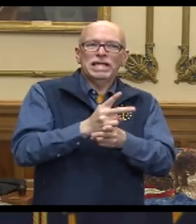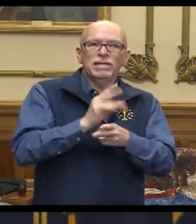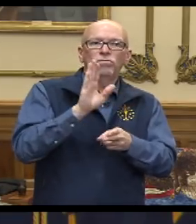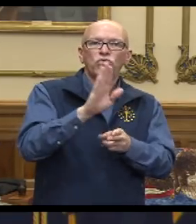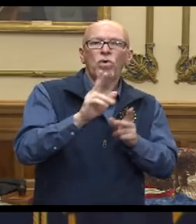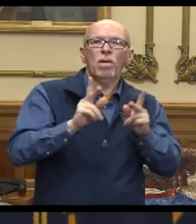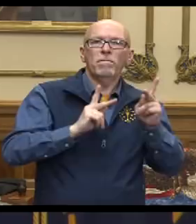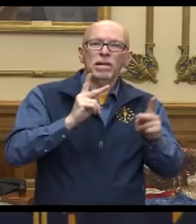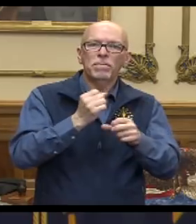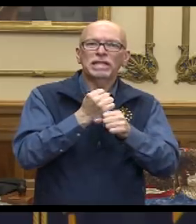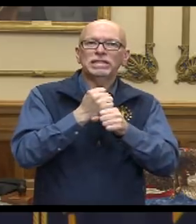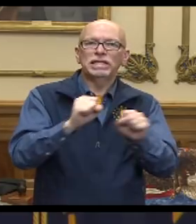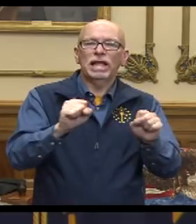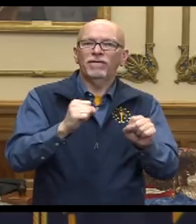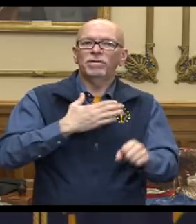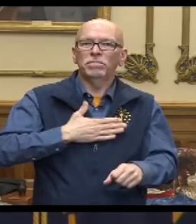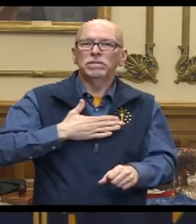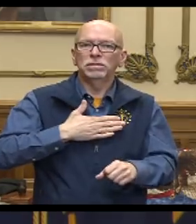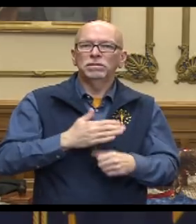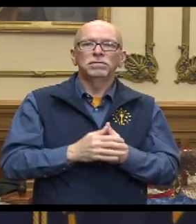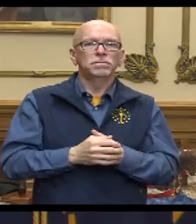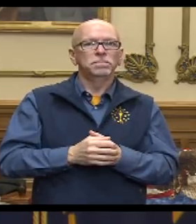congregations safe.